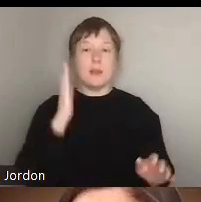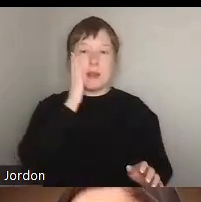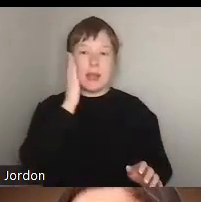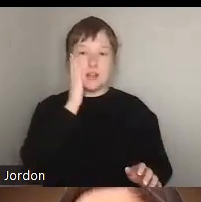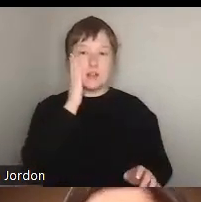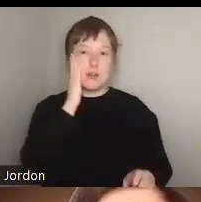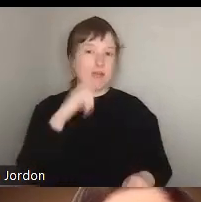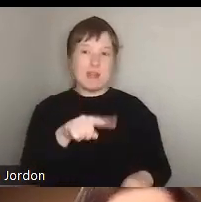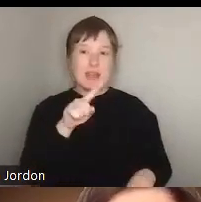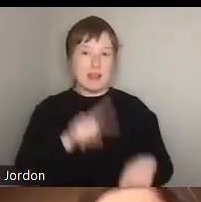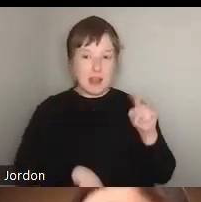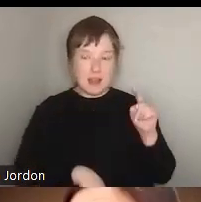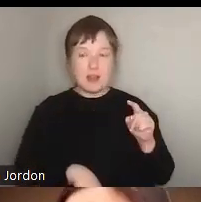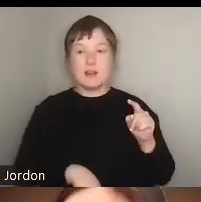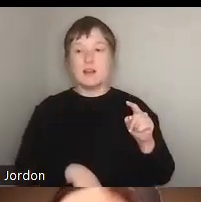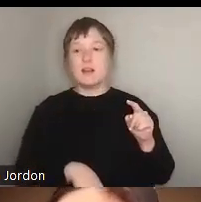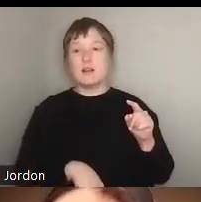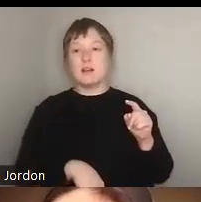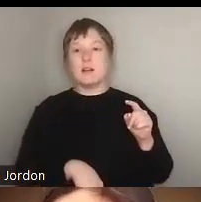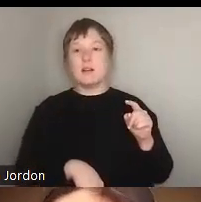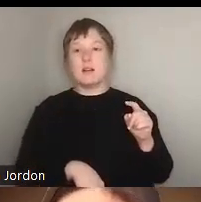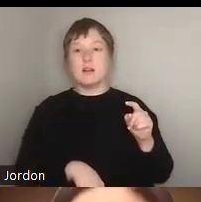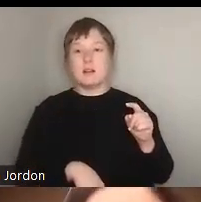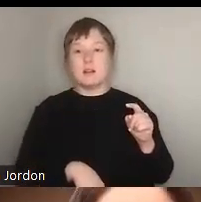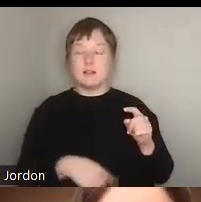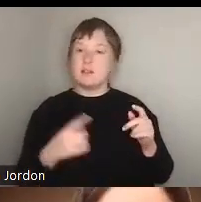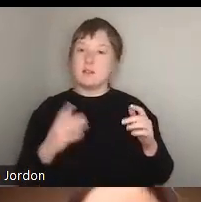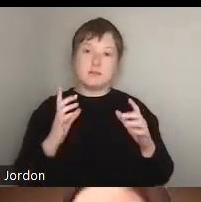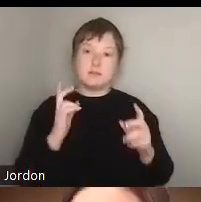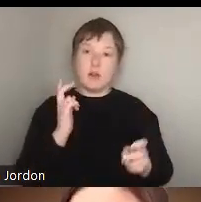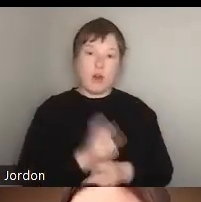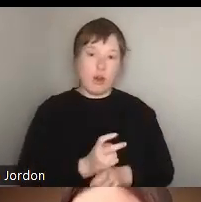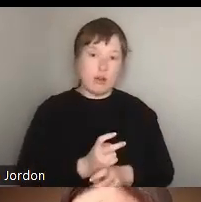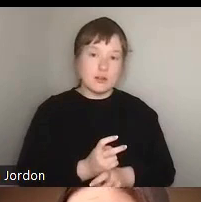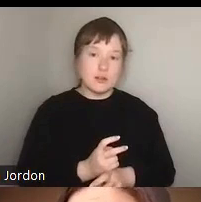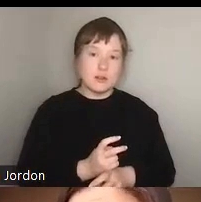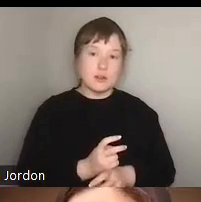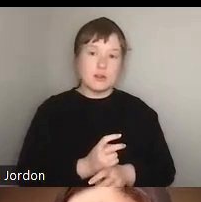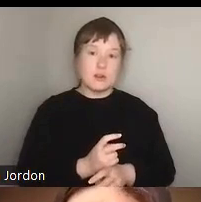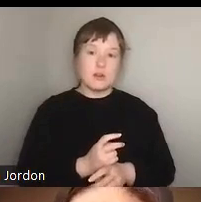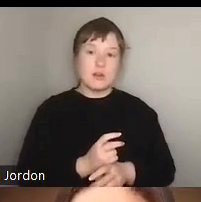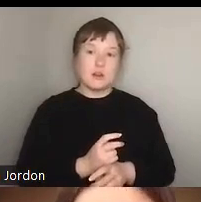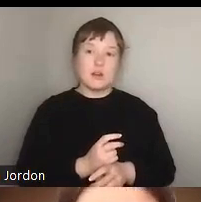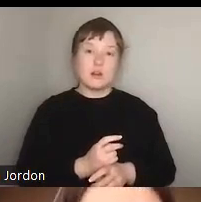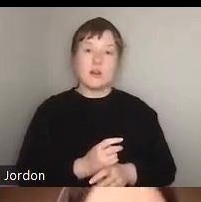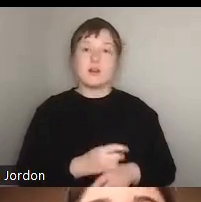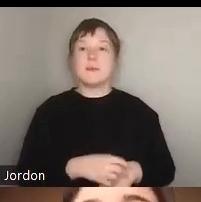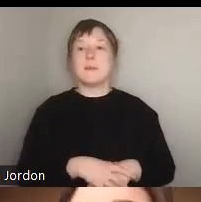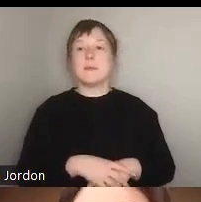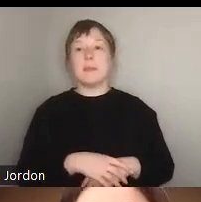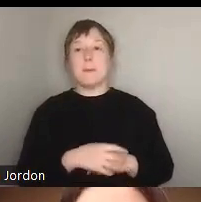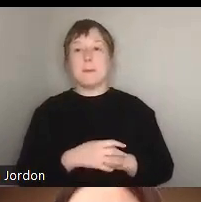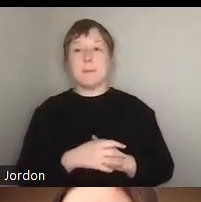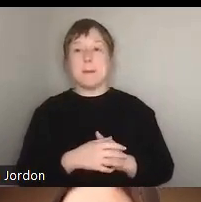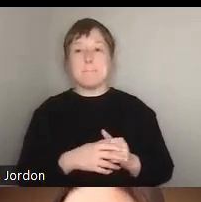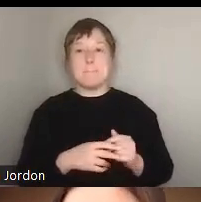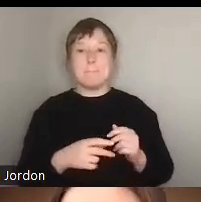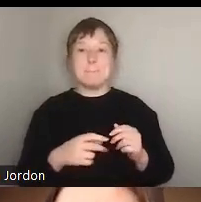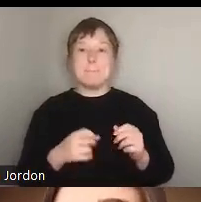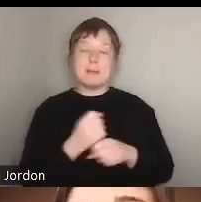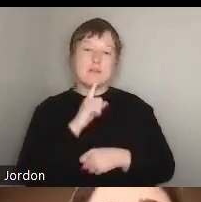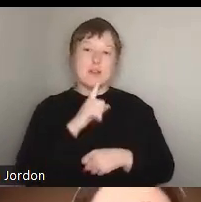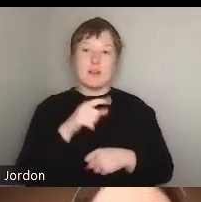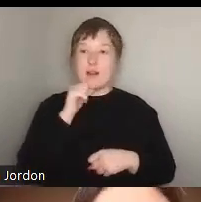not able to. That takes a giant toll on somebody. If you're only sleeping a few hours for an extended period of time, keeping them from